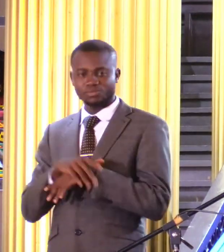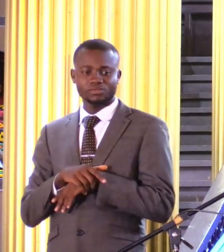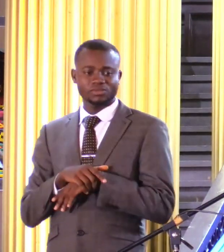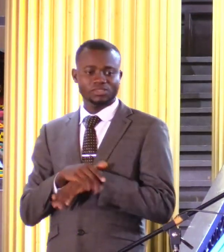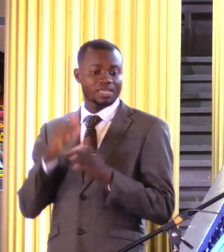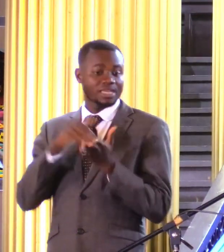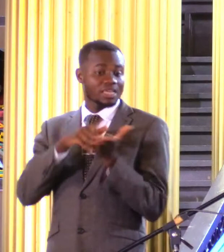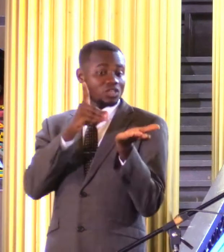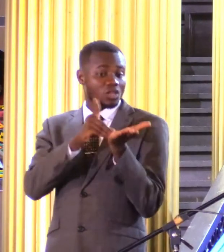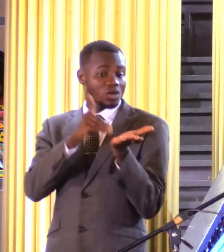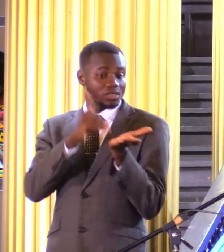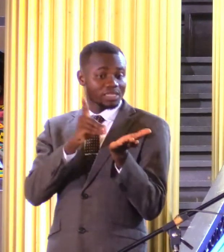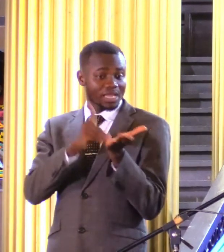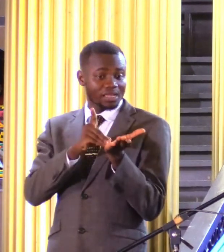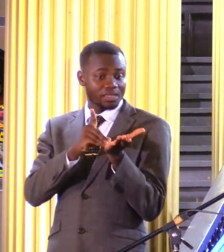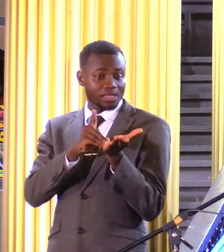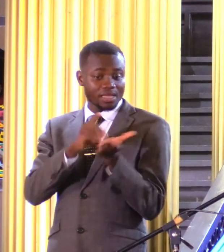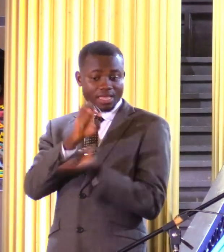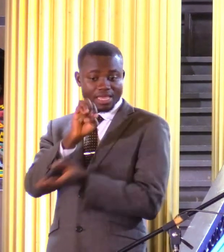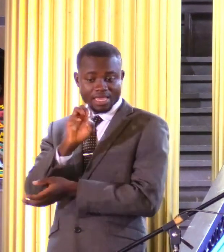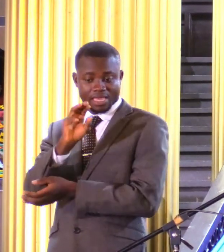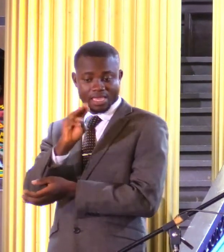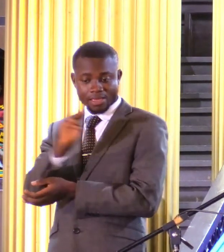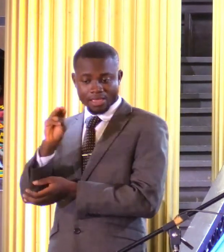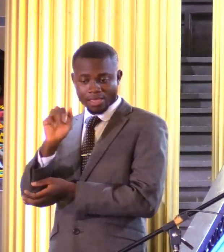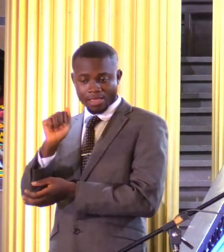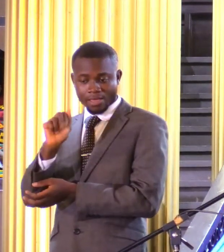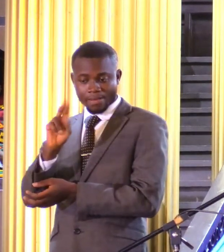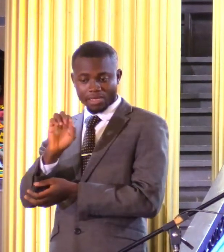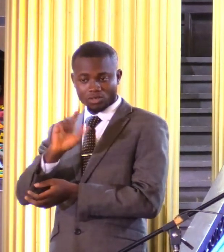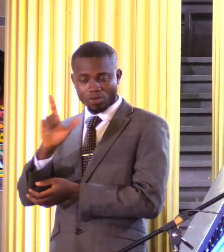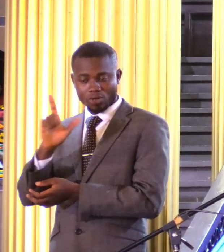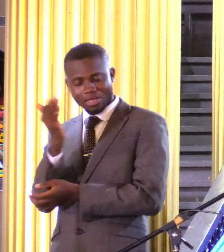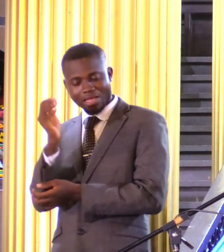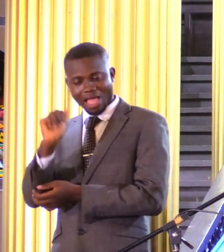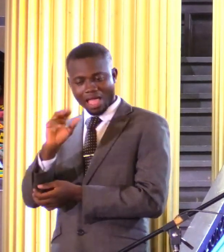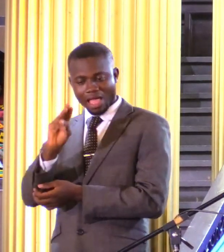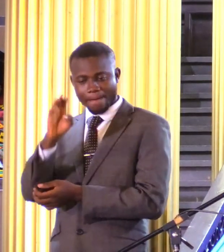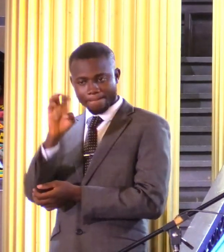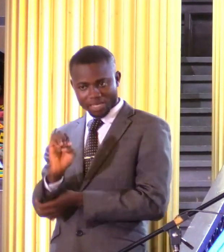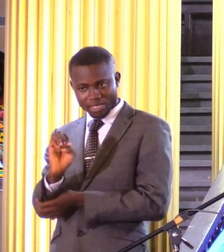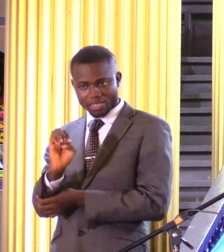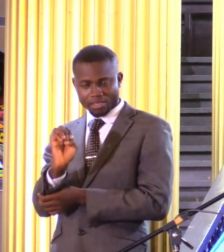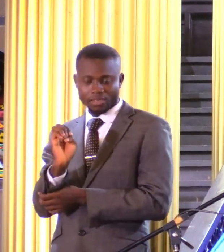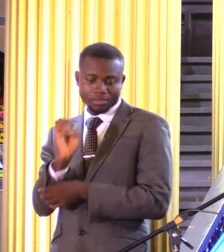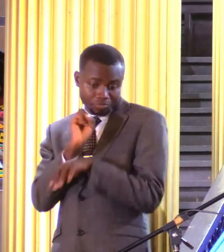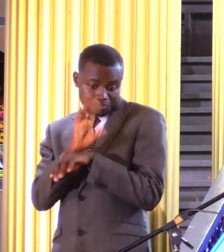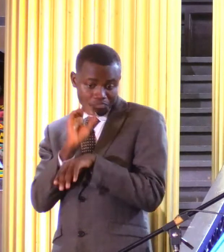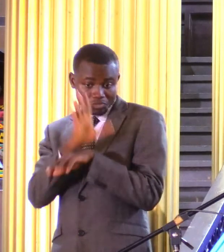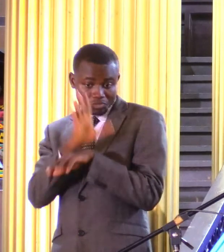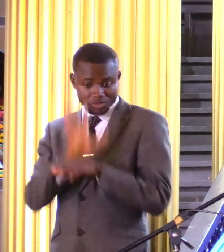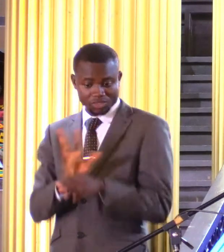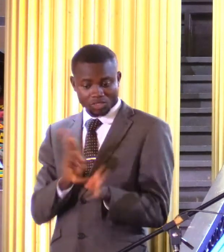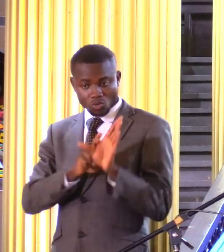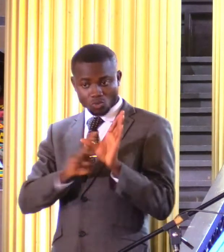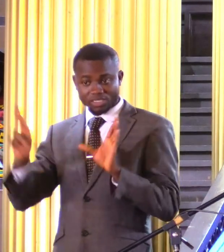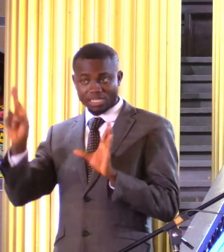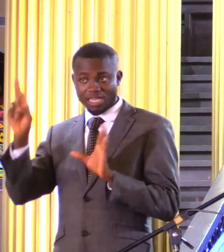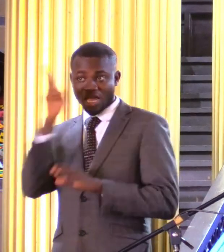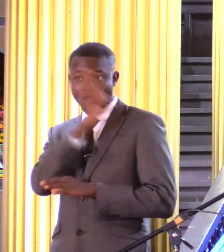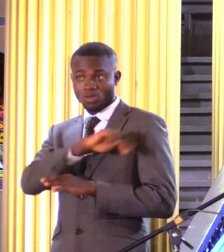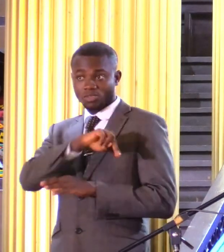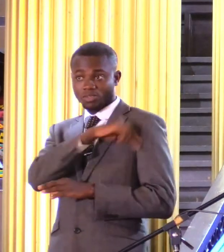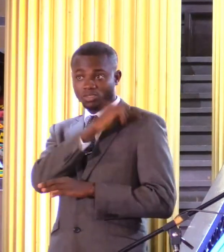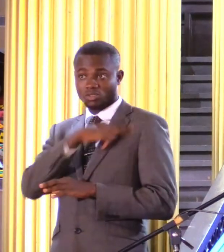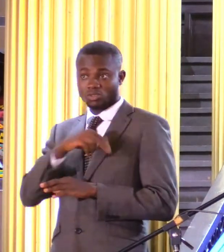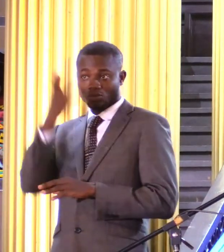Dr. and Mrs. Emmanuel Ame, consultant obstetrics and gynecology, Regional Hospital Ridge, if you are here,